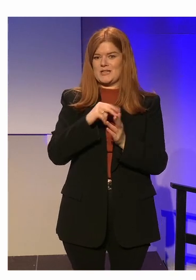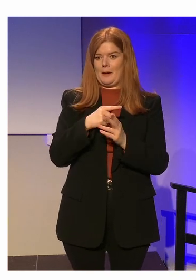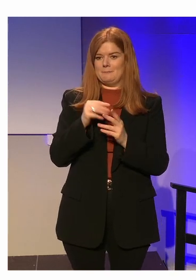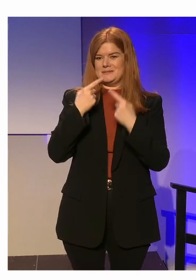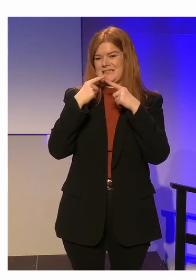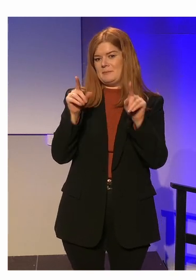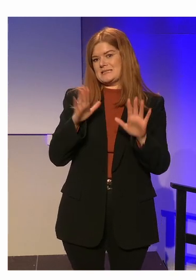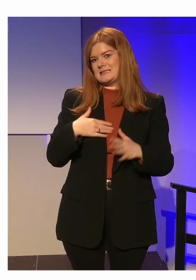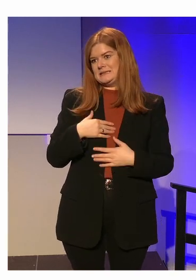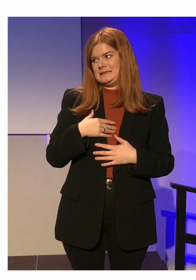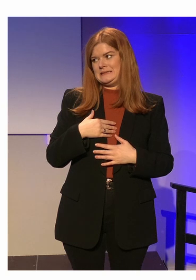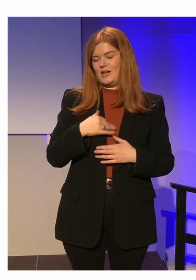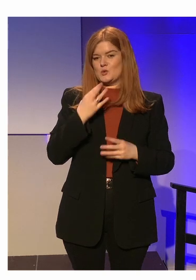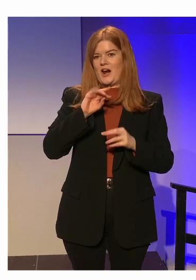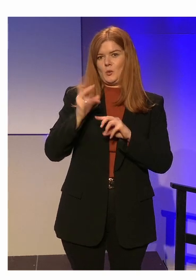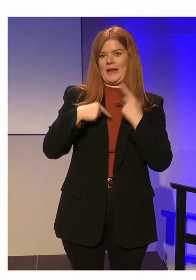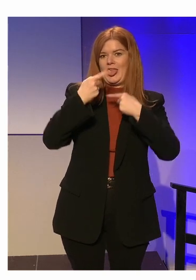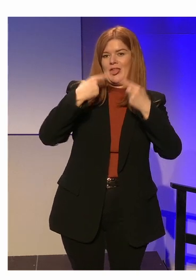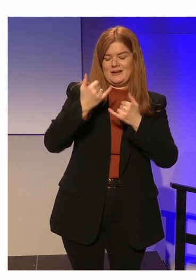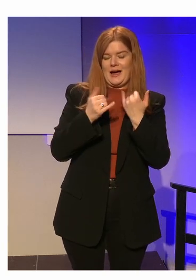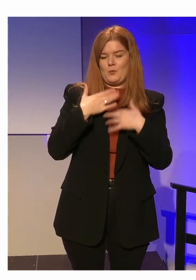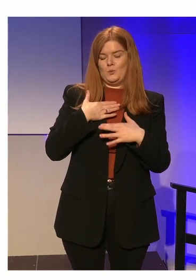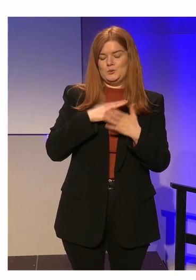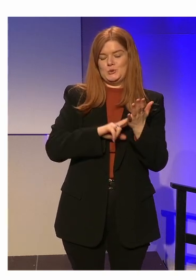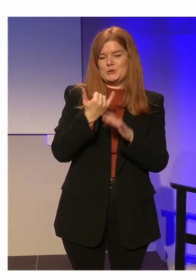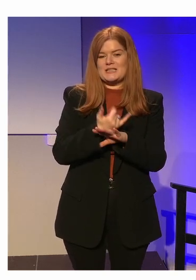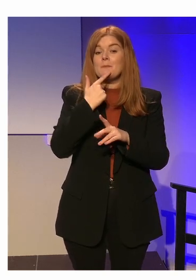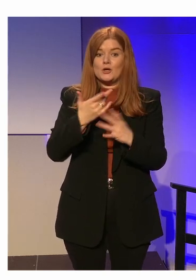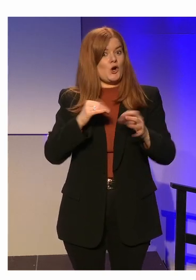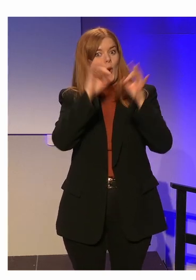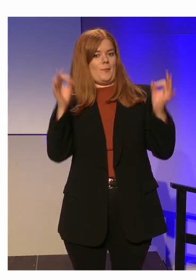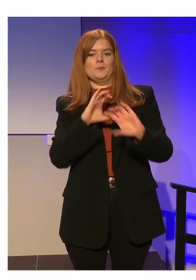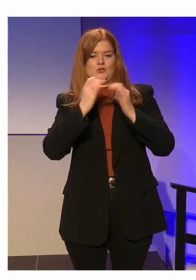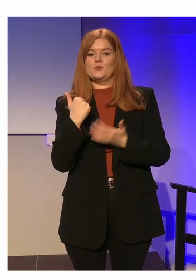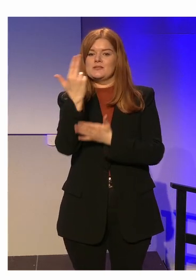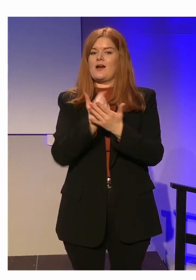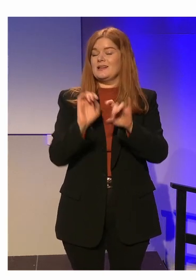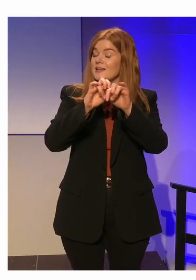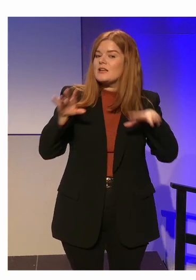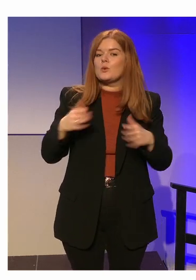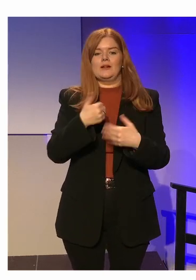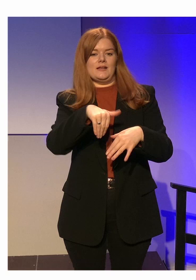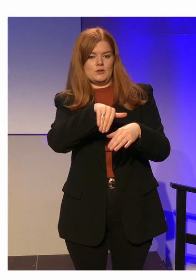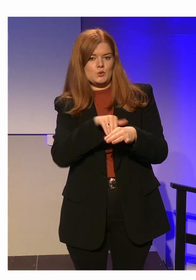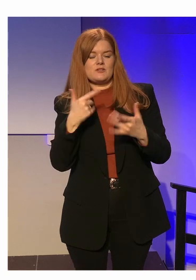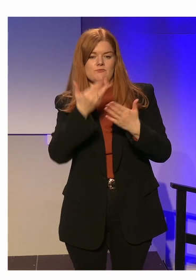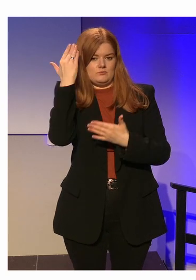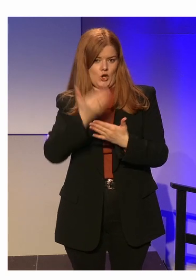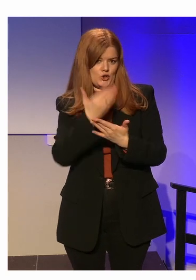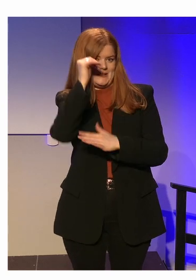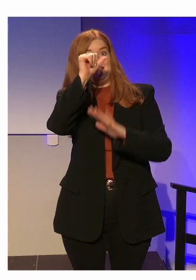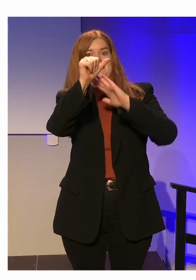so it's not rolling off my tongue like I would love it to, but a global community to design equitable, inclusive